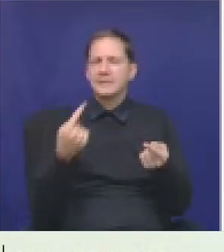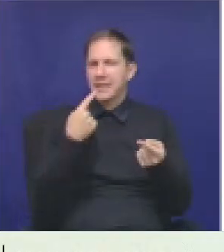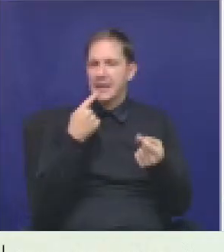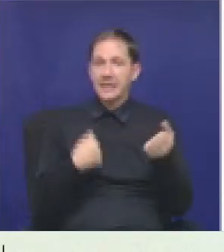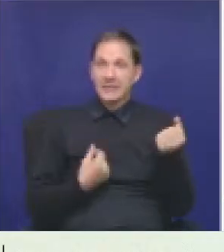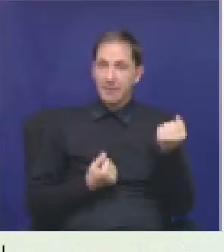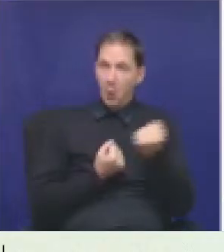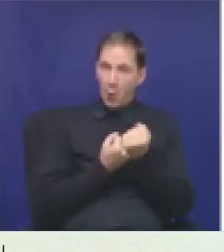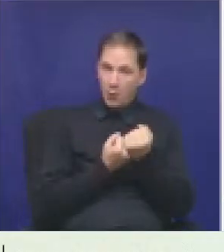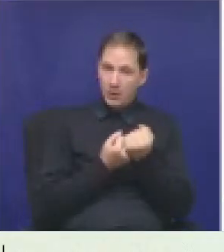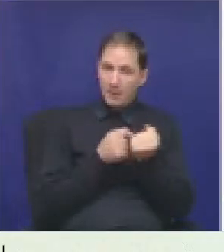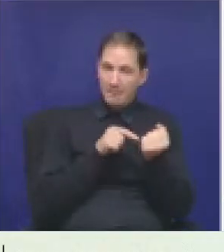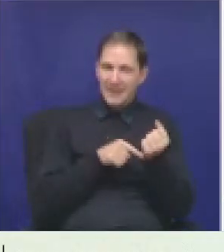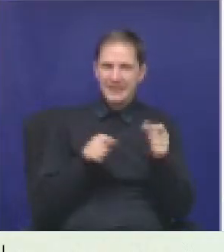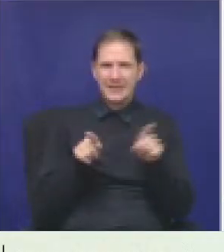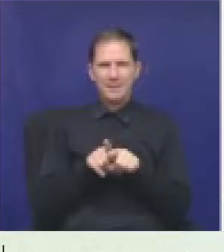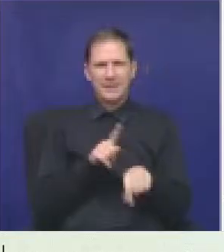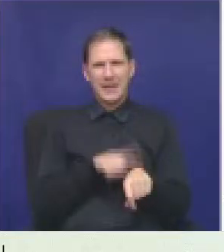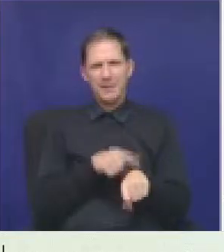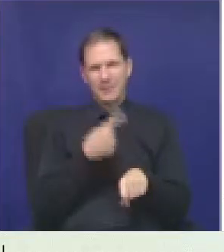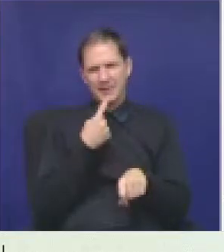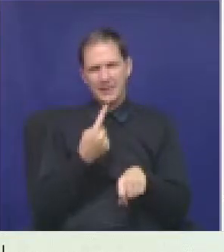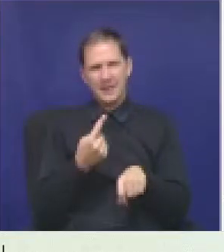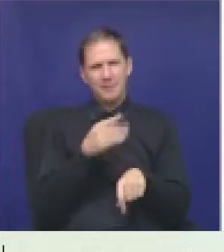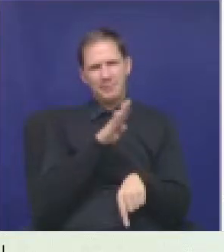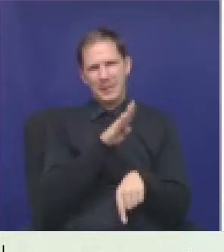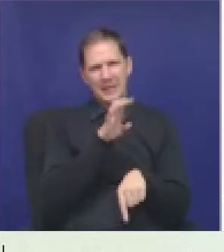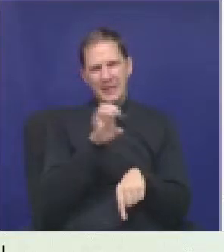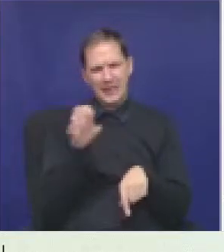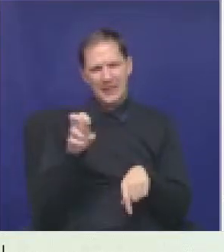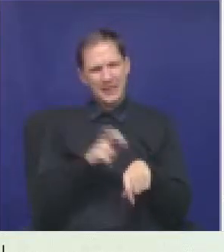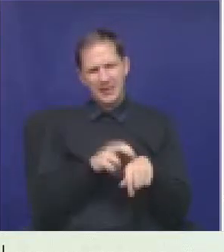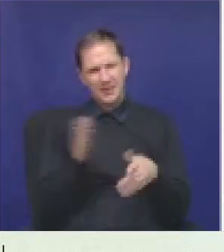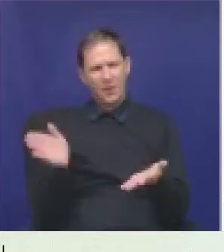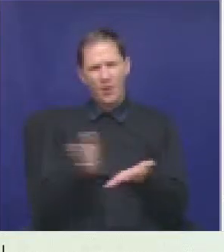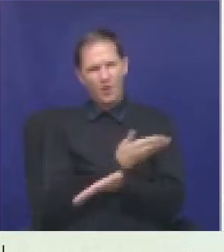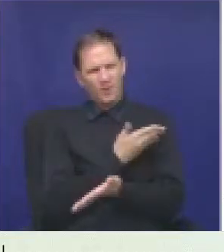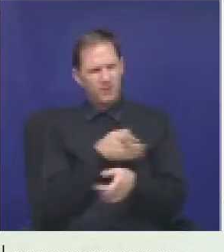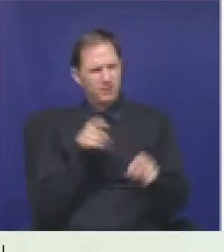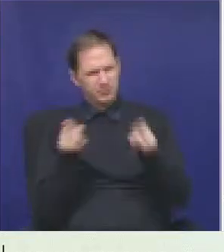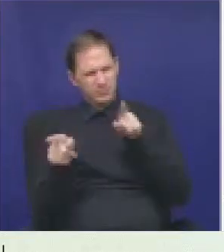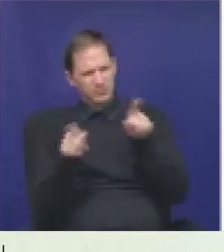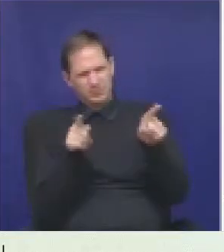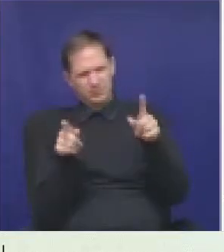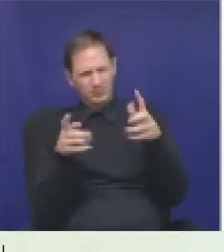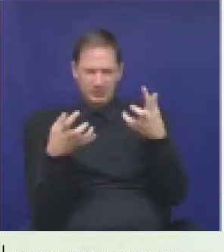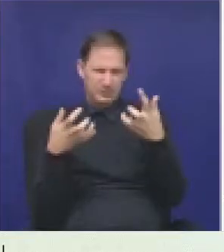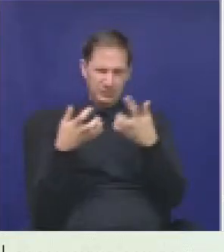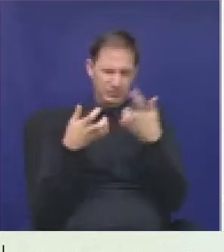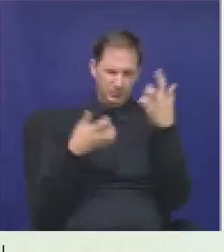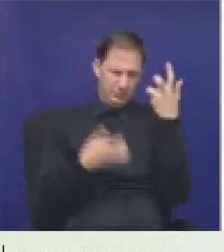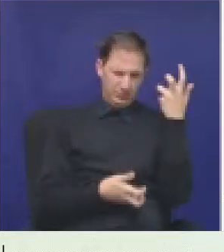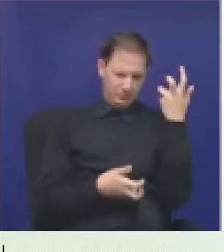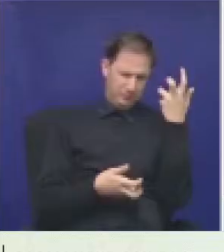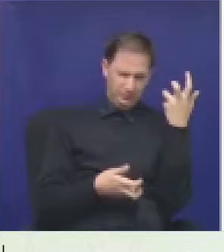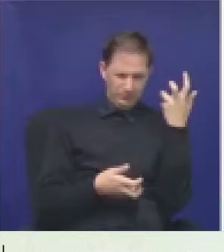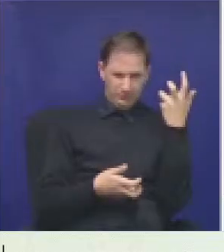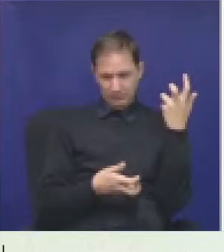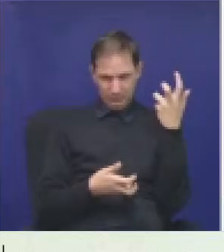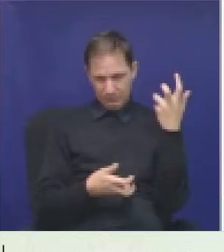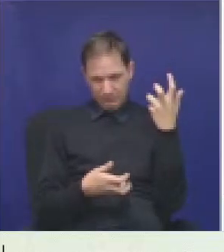the work of Stats SA, but at the same time say that BE is something that needs to be struck. There's a complete contradiction in that